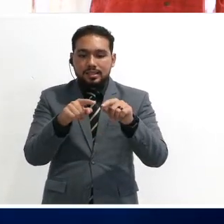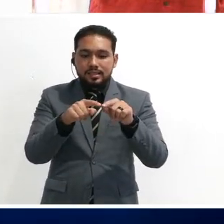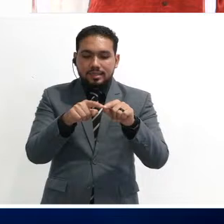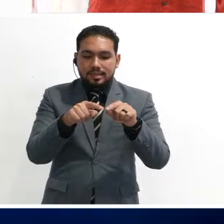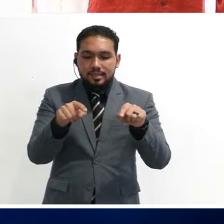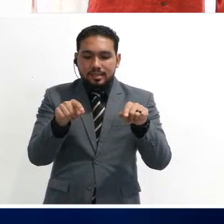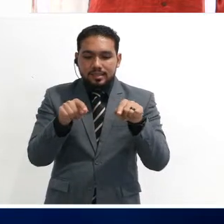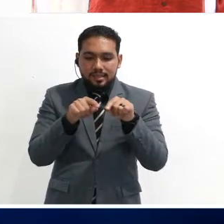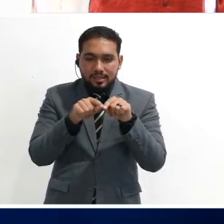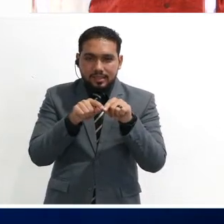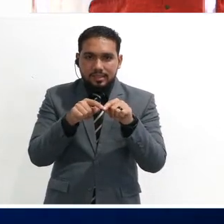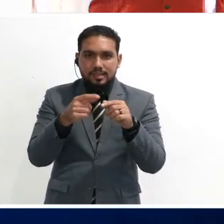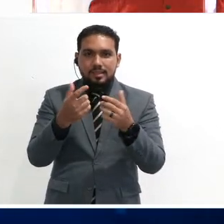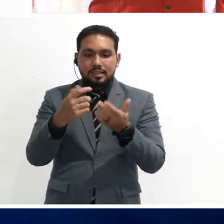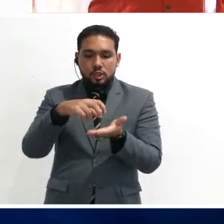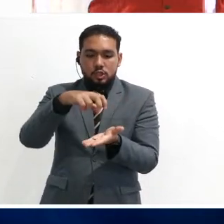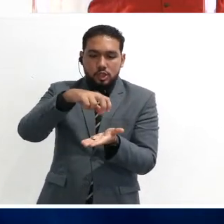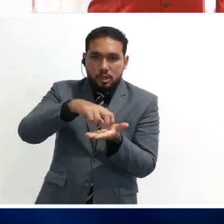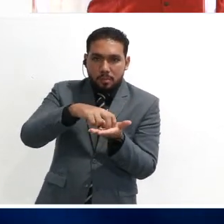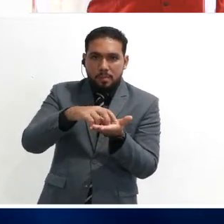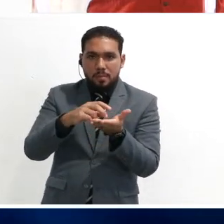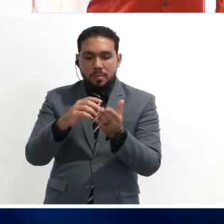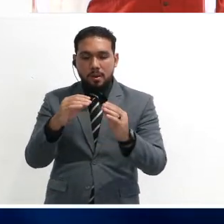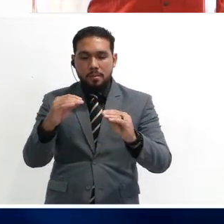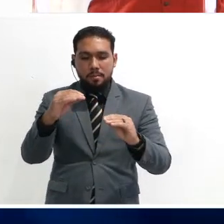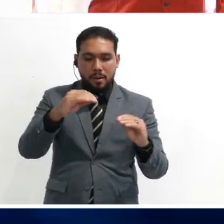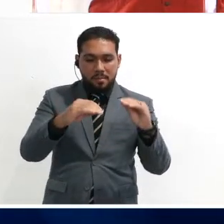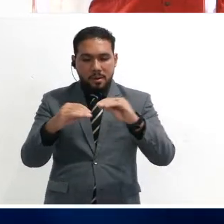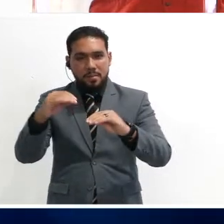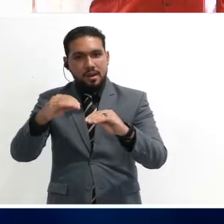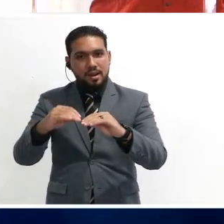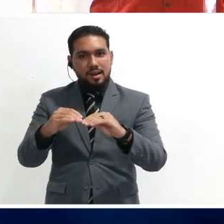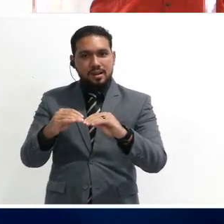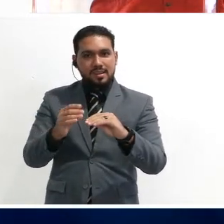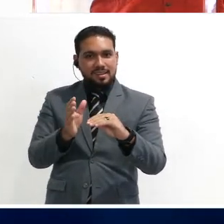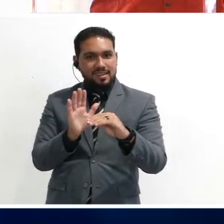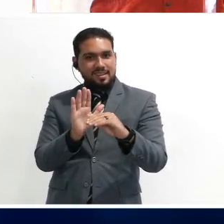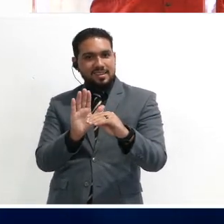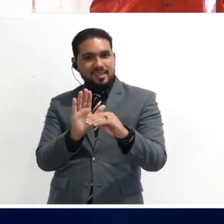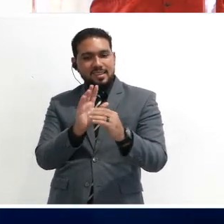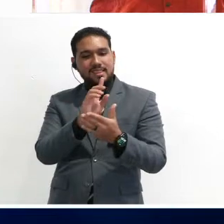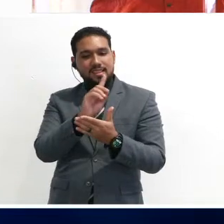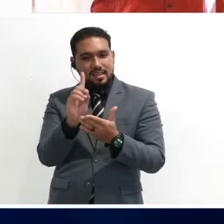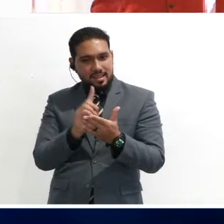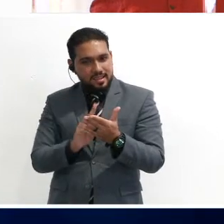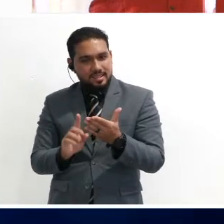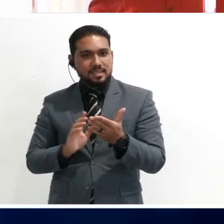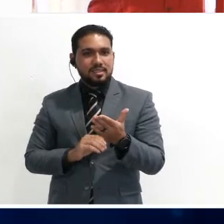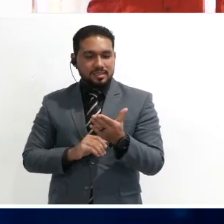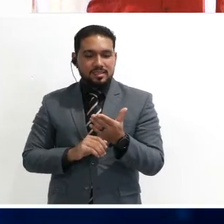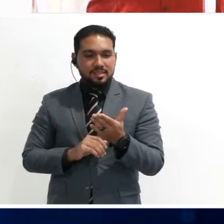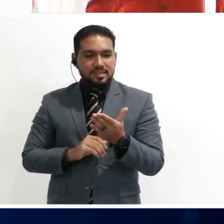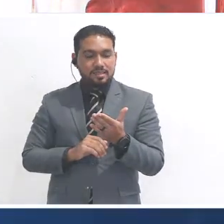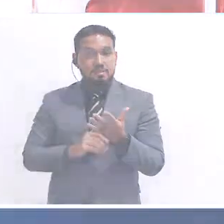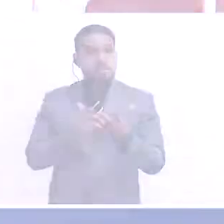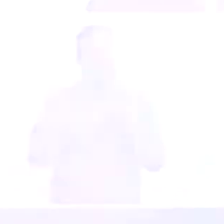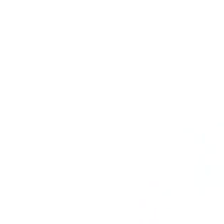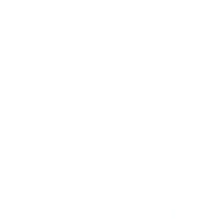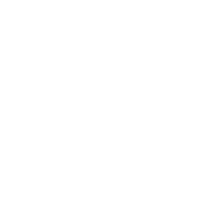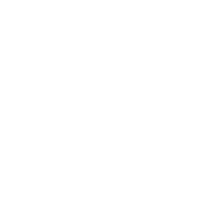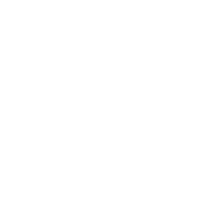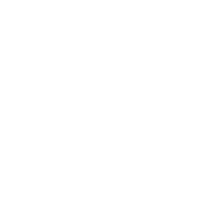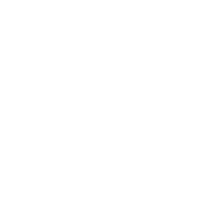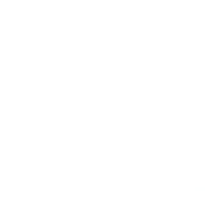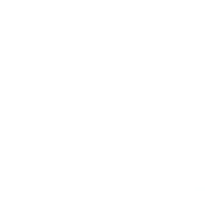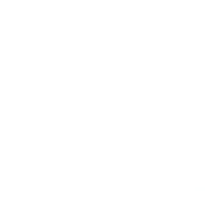they give us a simulation model of how their IC functions, and we take that and we put it in a simulation model of how the package